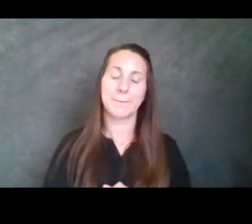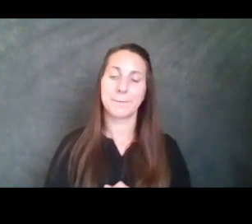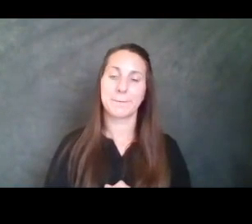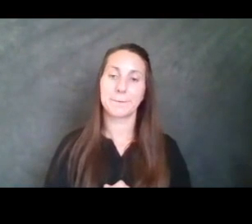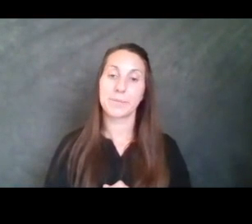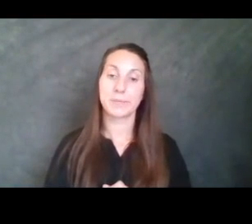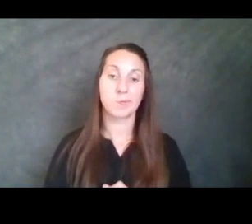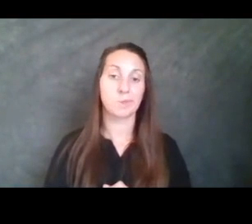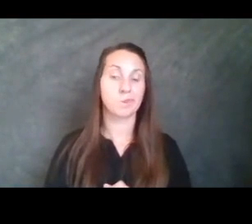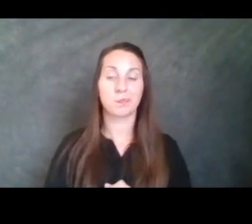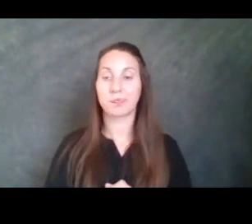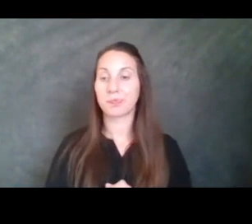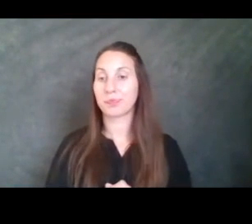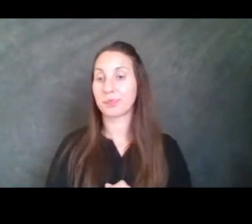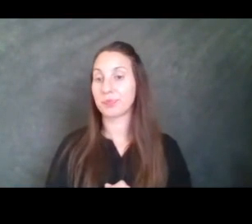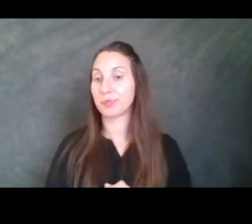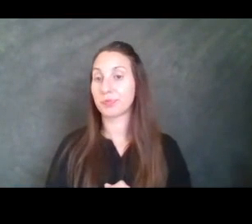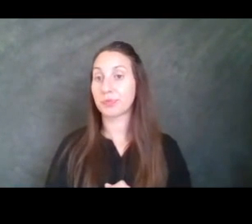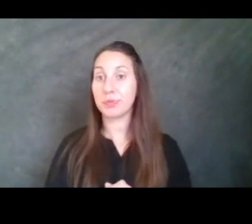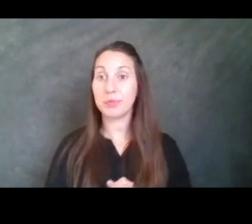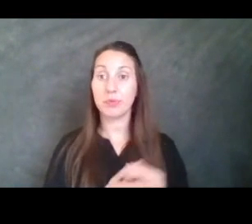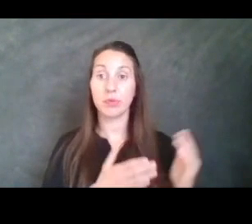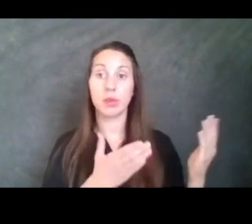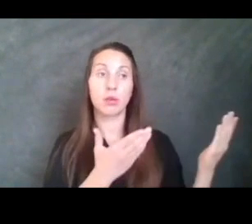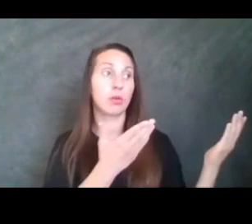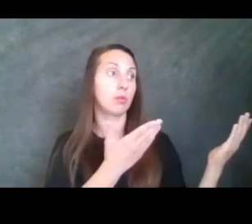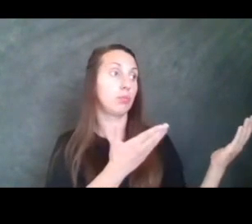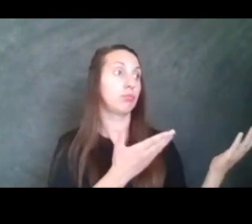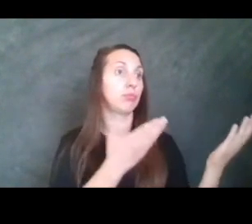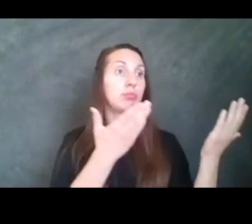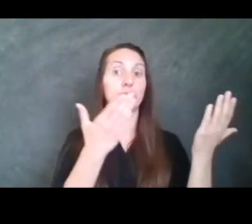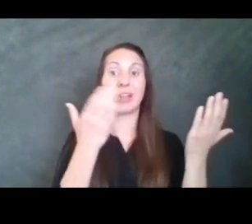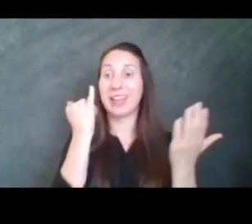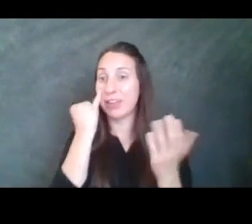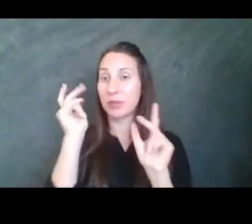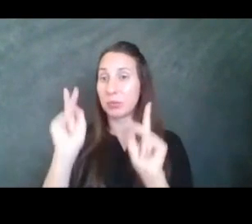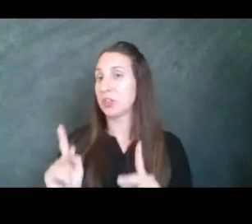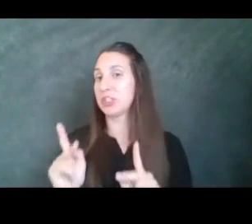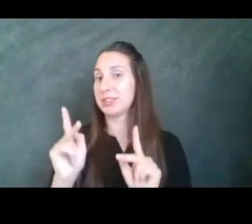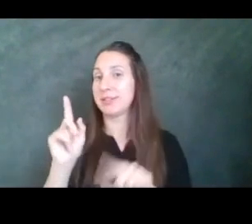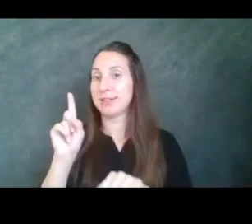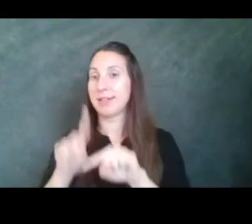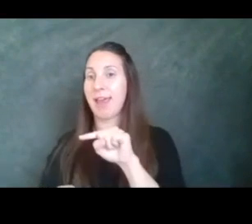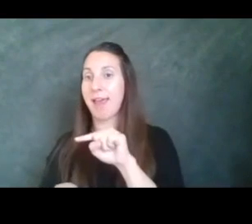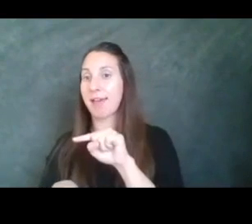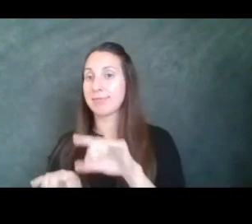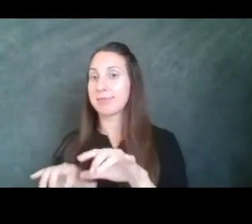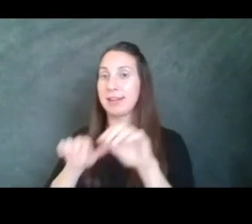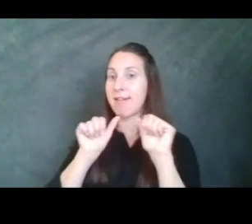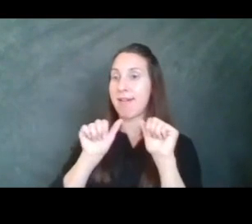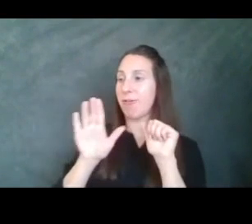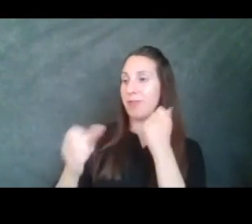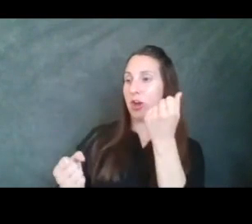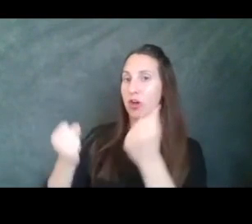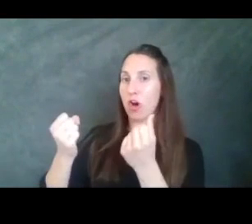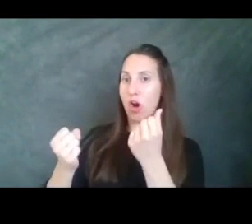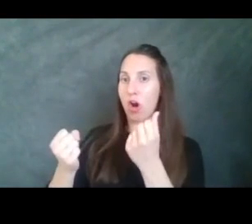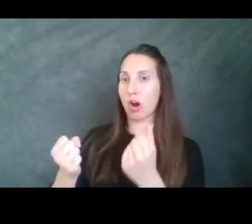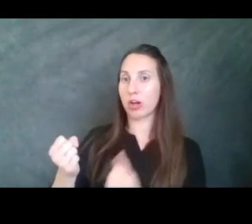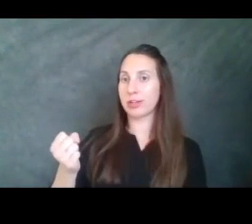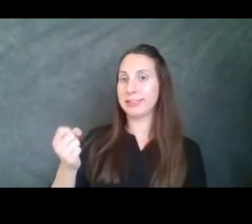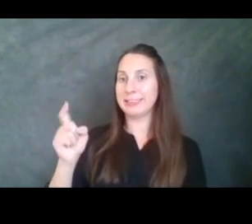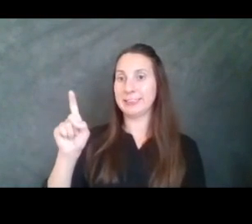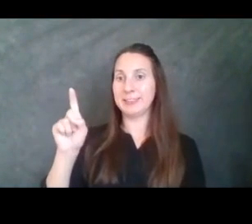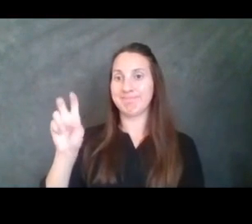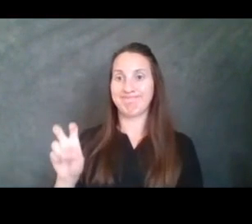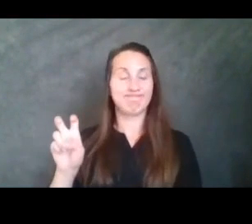bringing something out to a person in a car who can't get out of their car or a place is inaccessible. That would be a reasonable